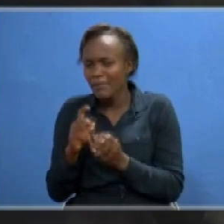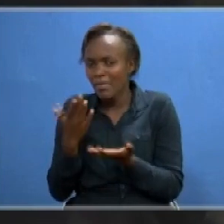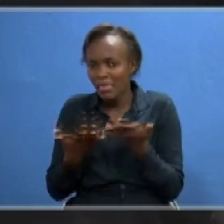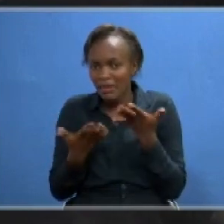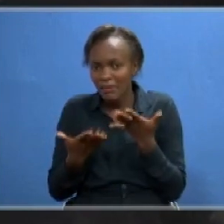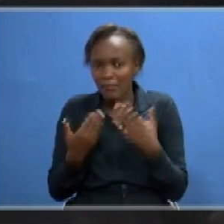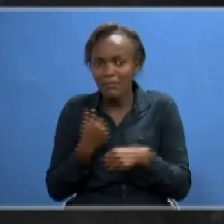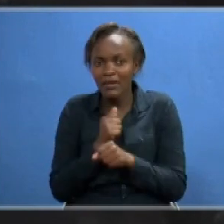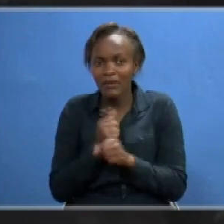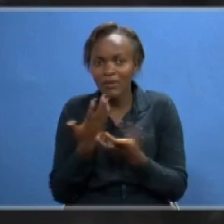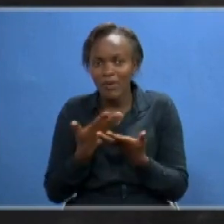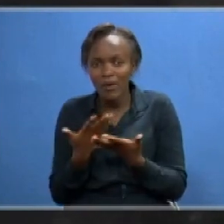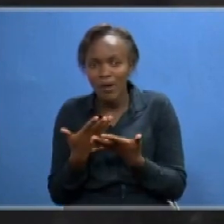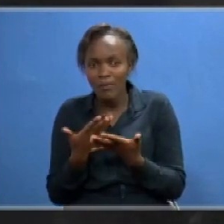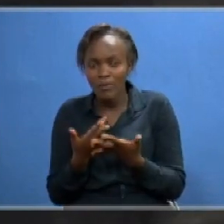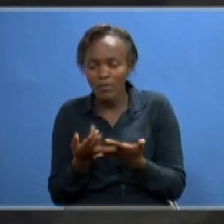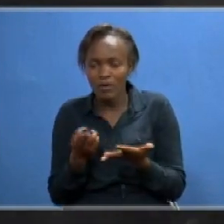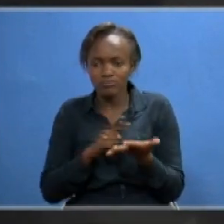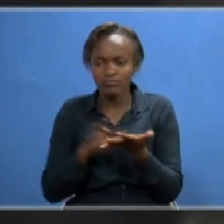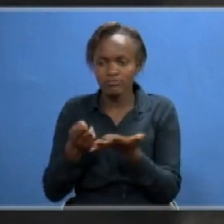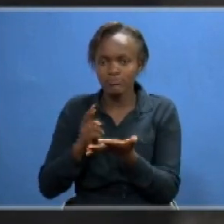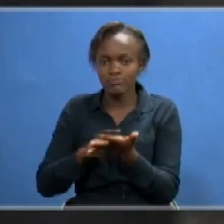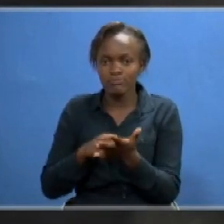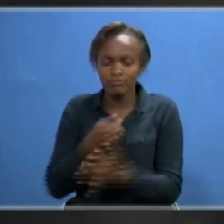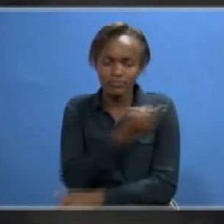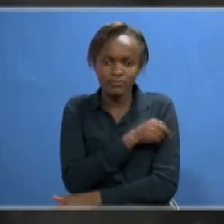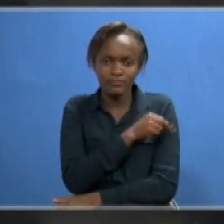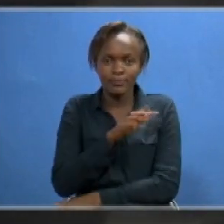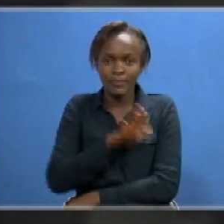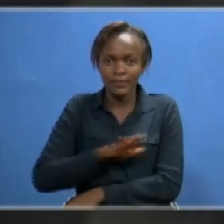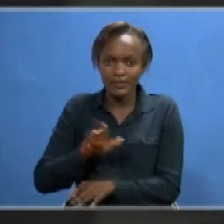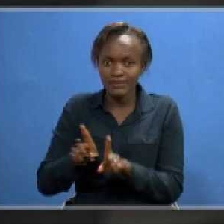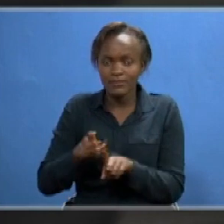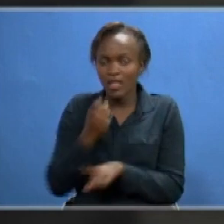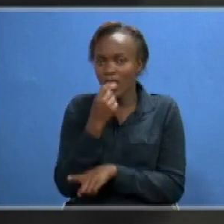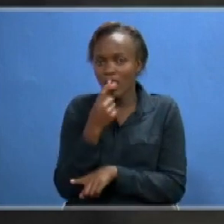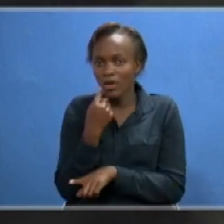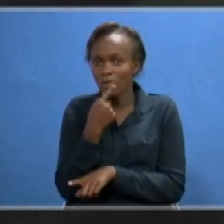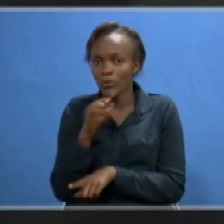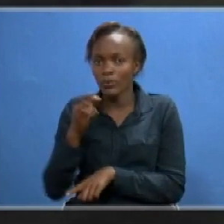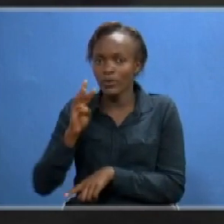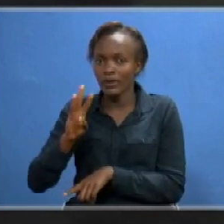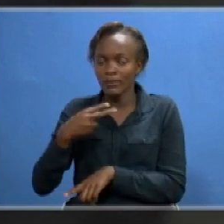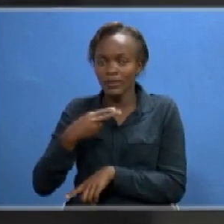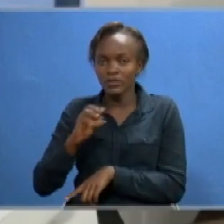or manufactured in registered research centers and medical facilities, according to the WHO